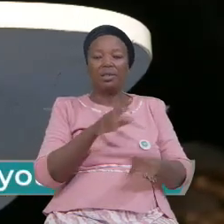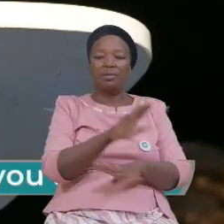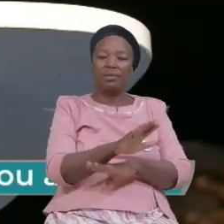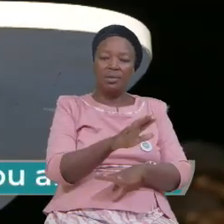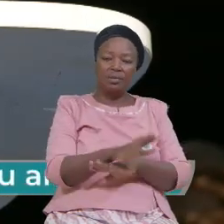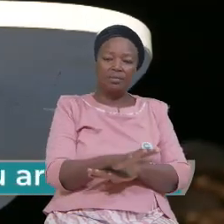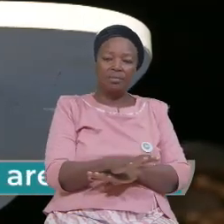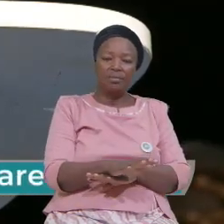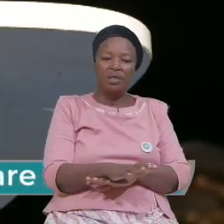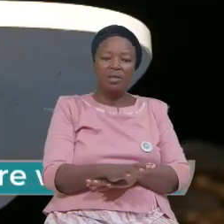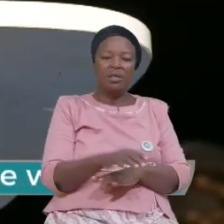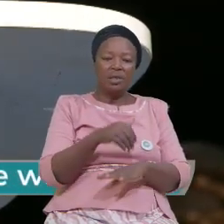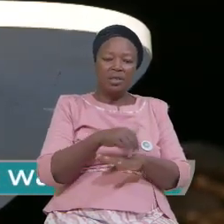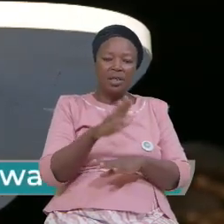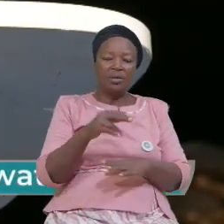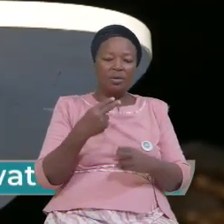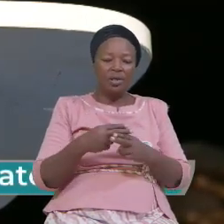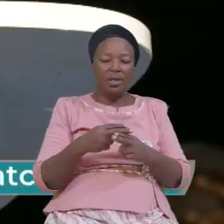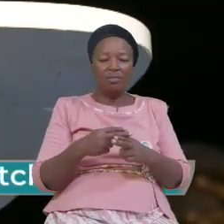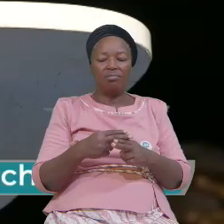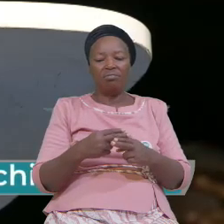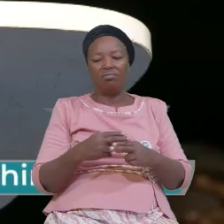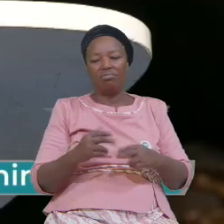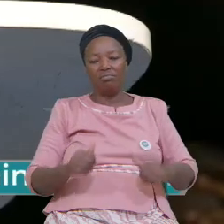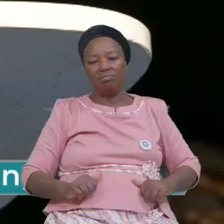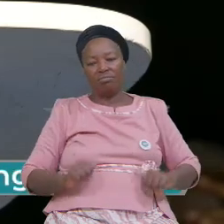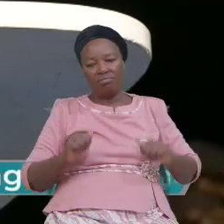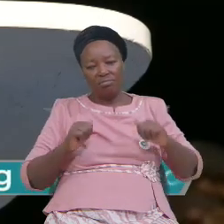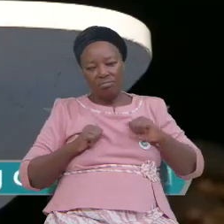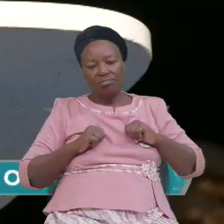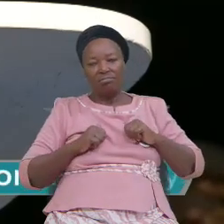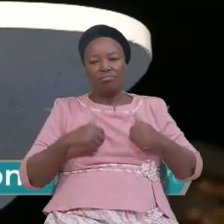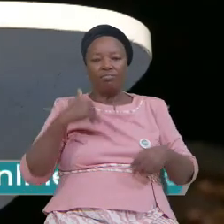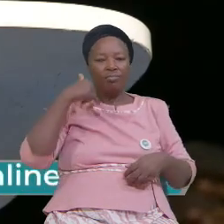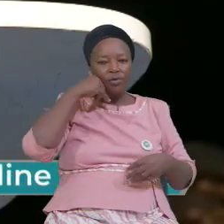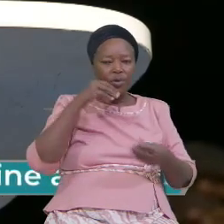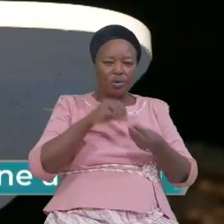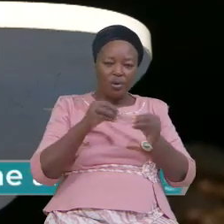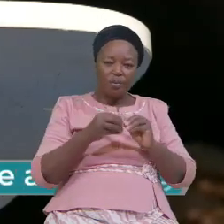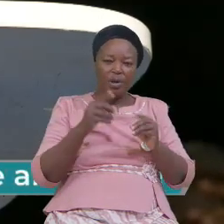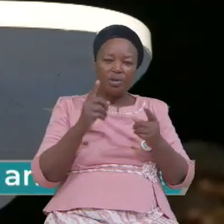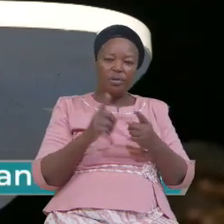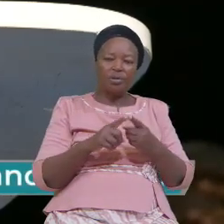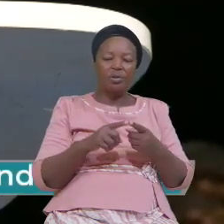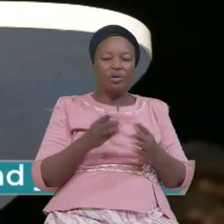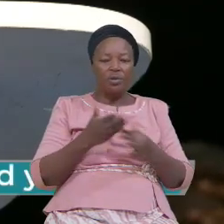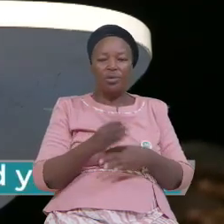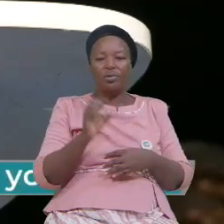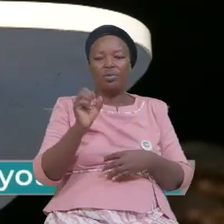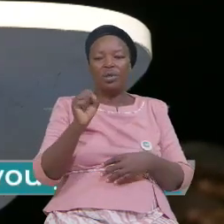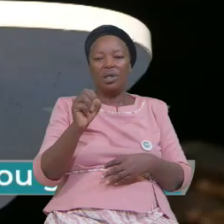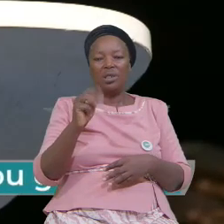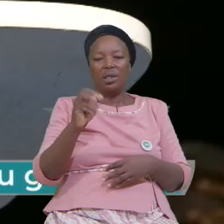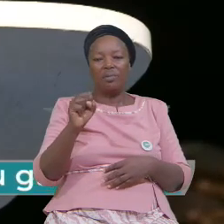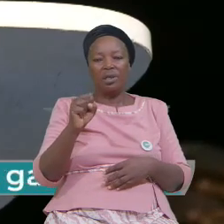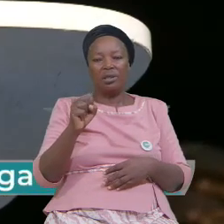send your name, your phone number, your location address to via SMS or WhatsApp to this